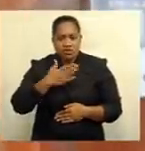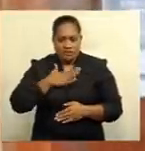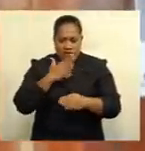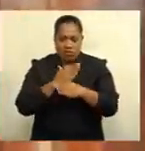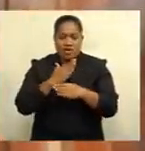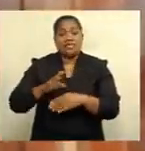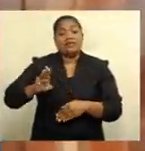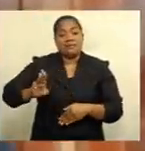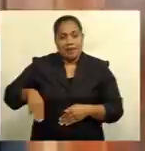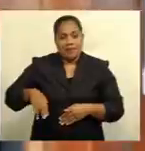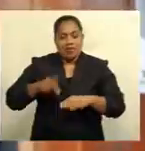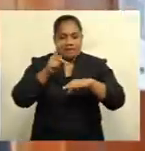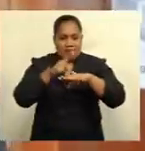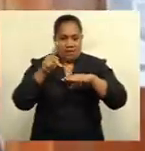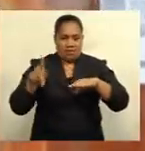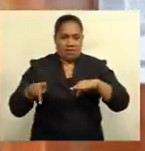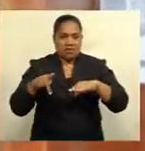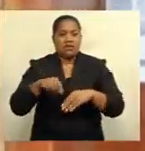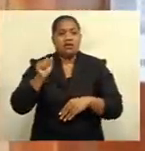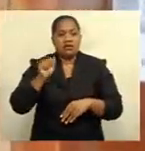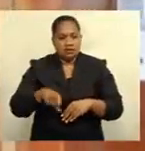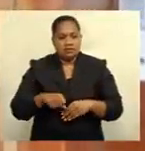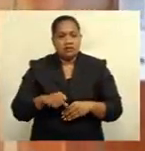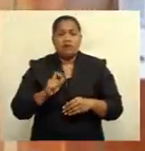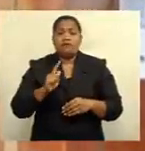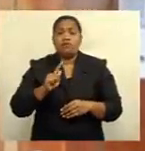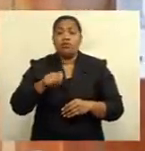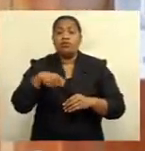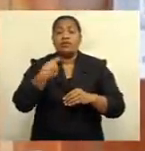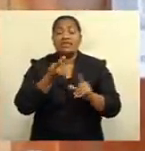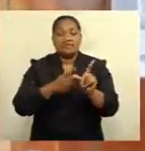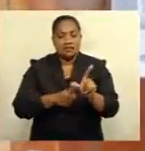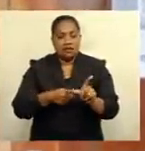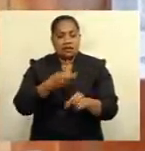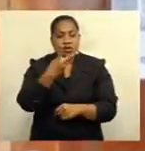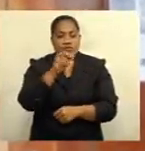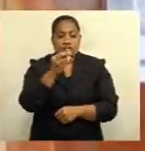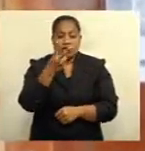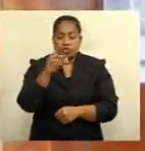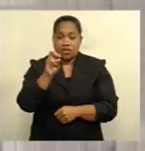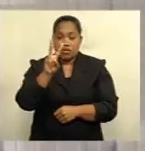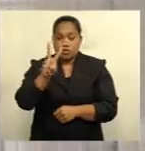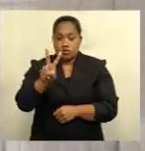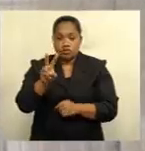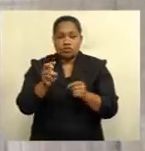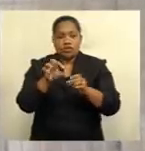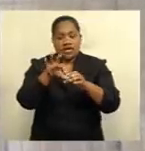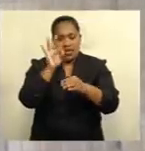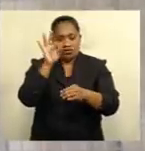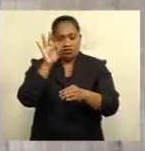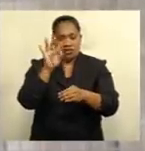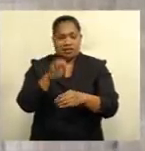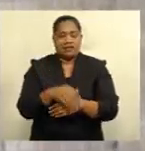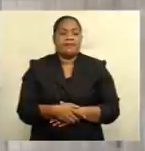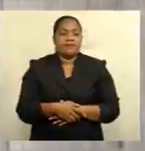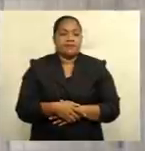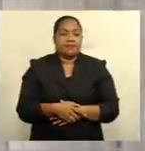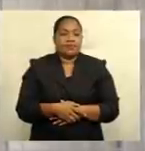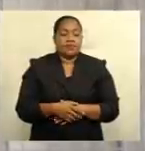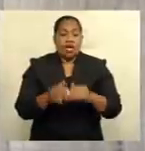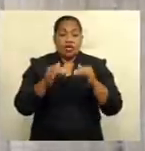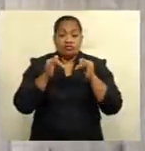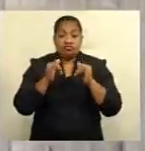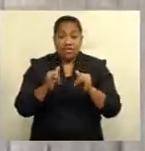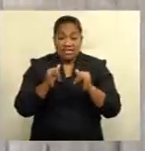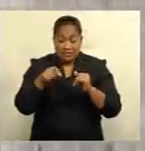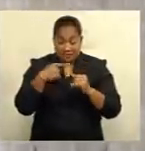Parliament, and also towards next year's 2022 general elections. Justice Kamal Kumar stated the mere fact